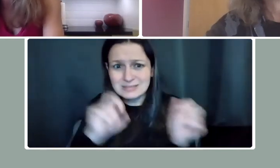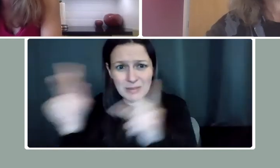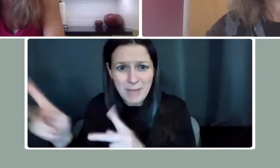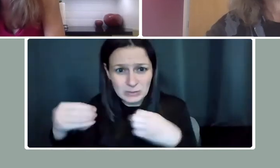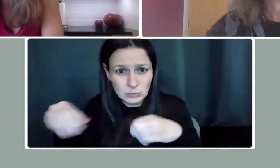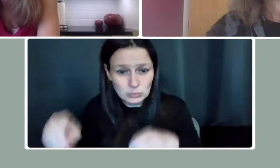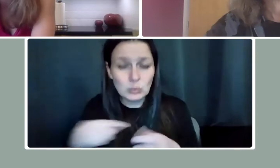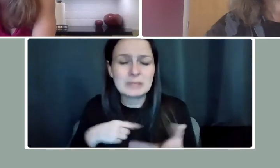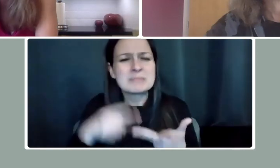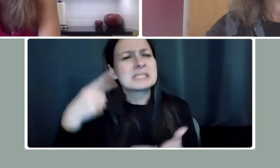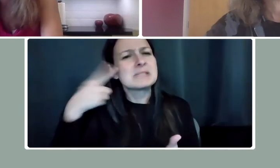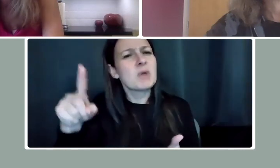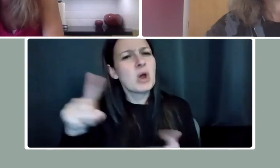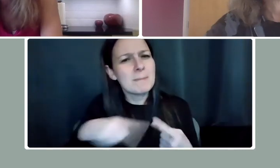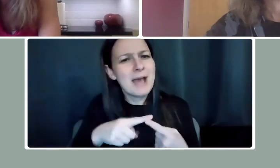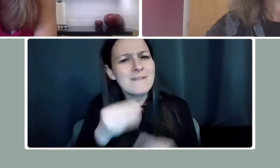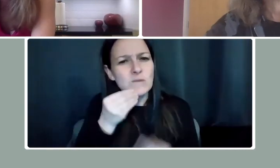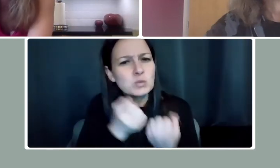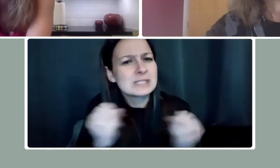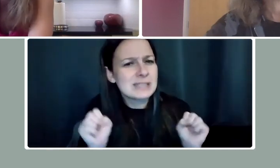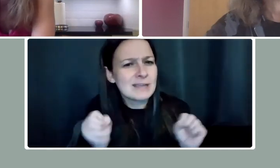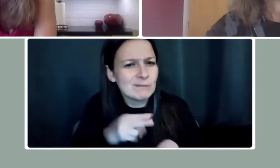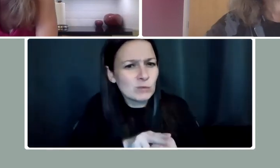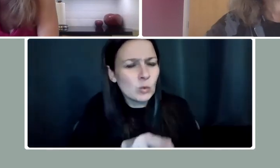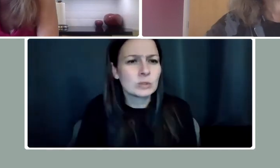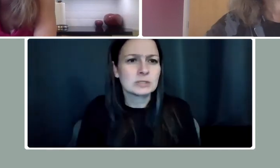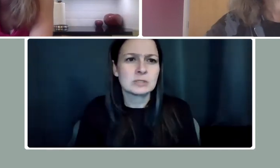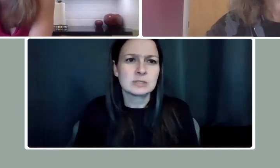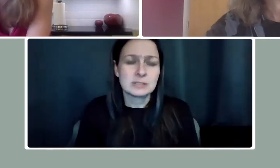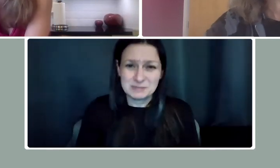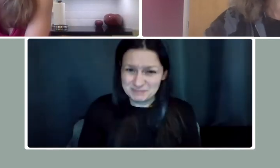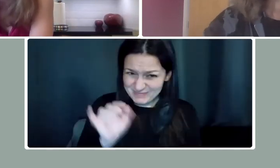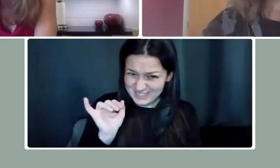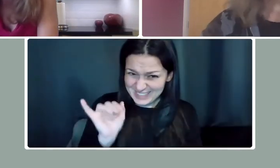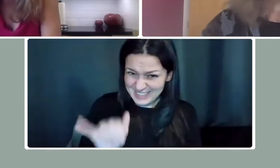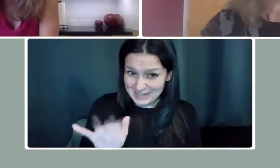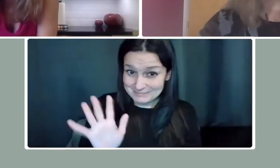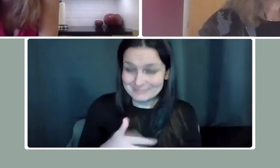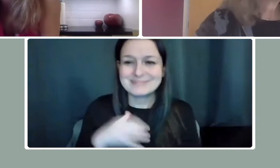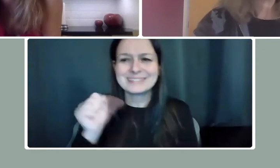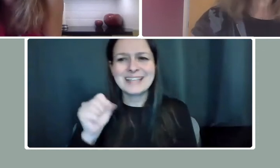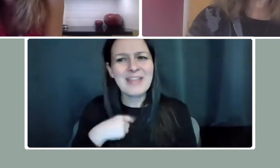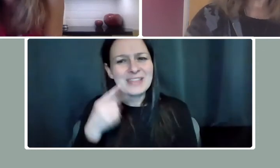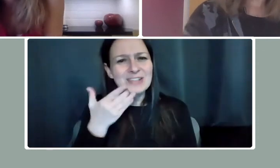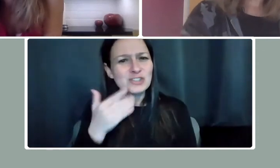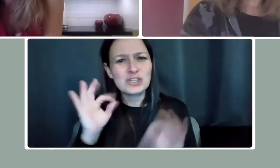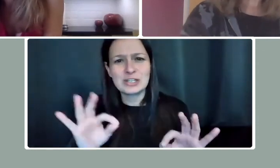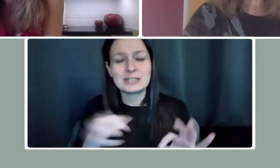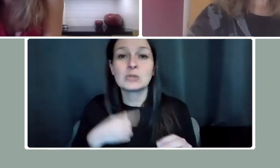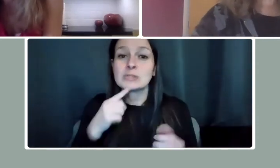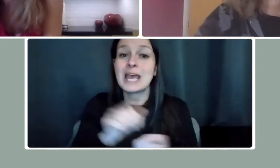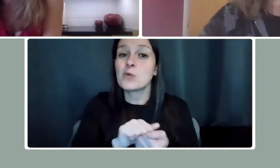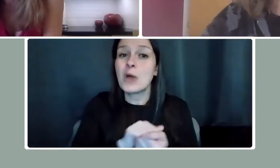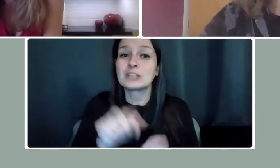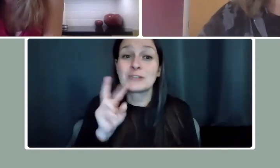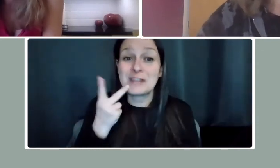you want to be smart about like food safety. So I don't know if that fully, there's a lot to talk about. Yeah, I think that's good. When you say wash your